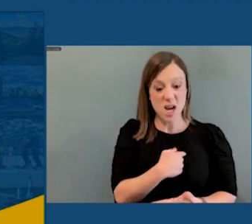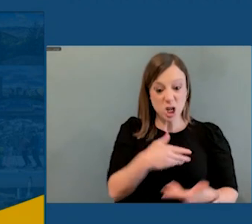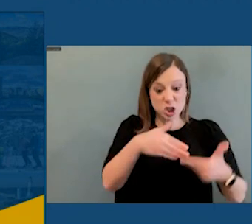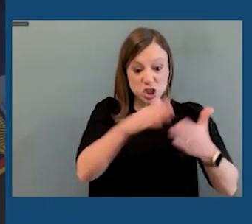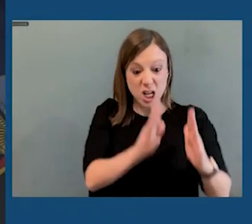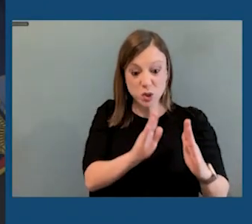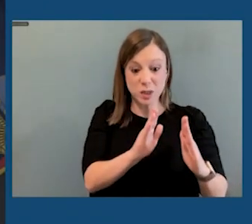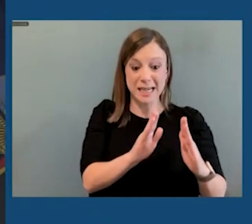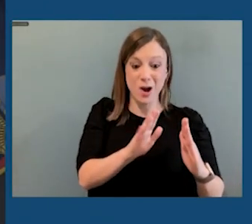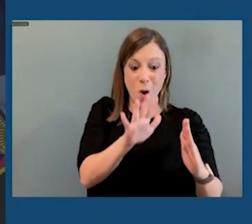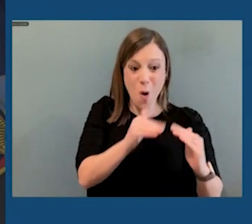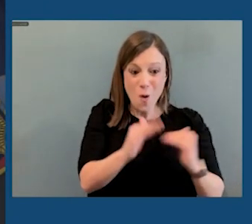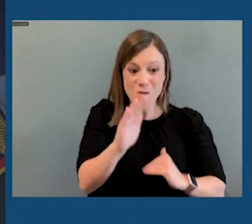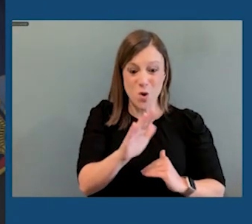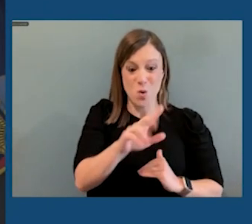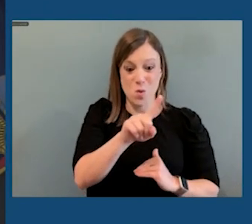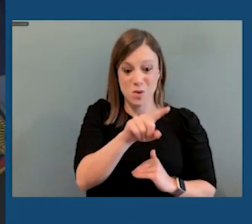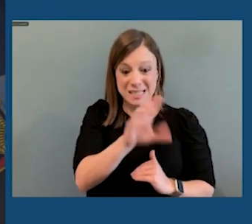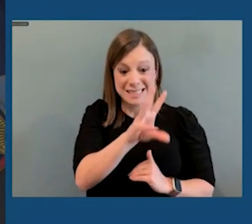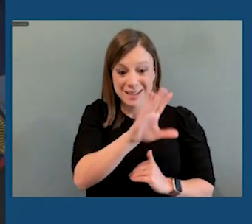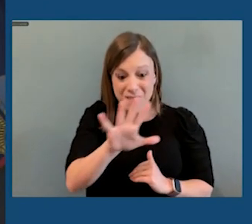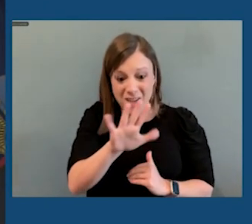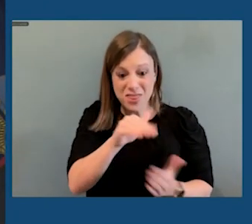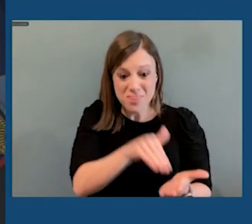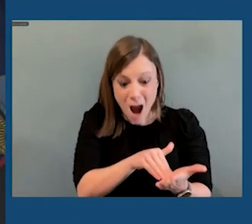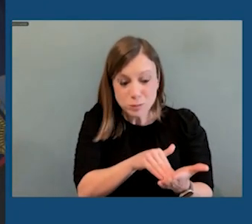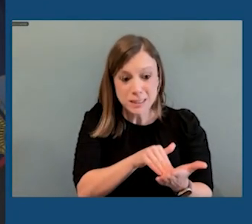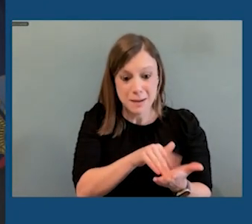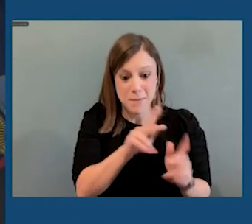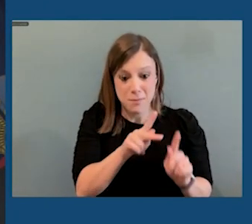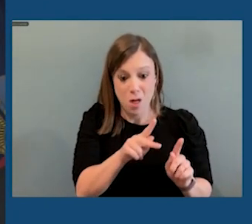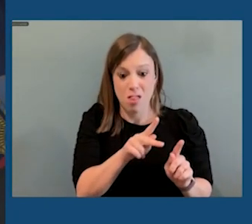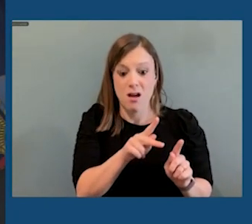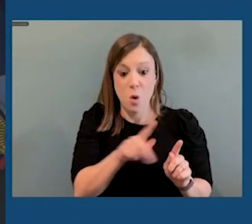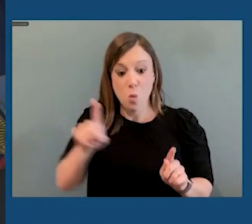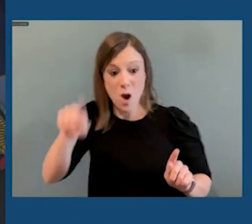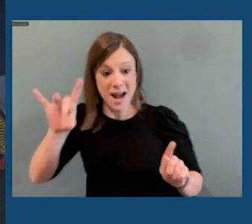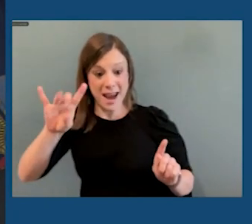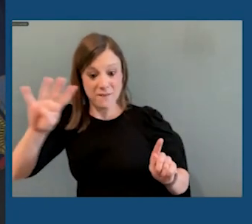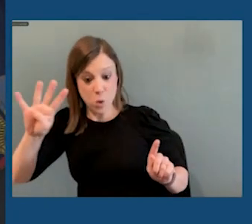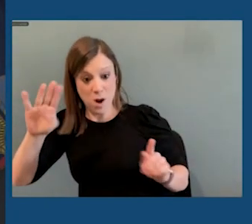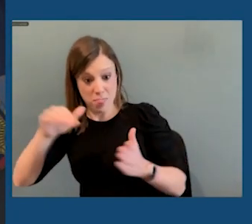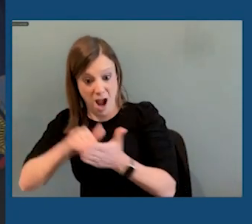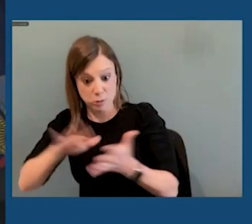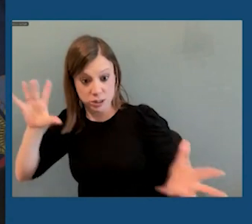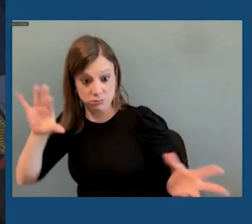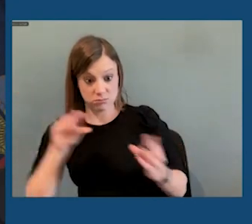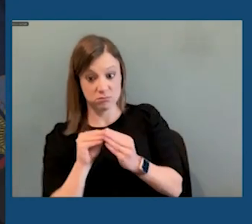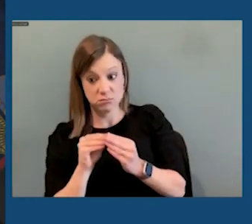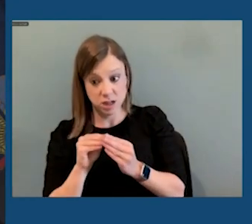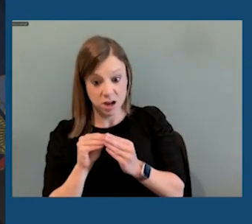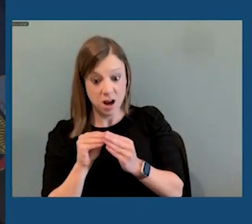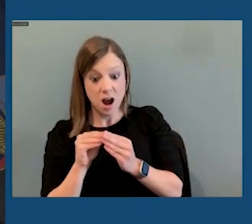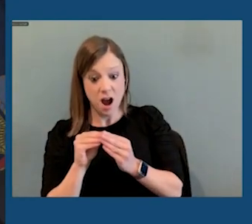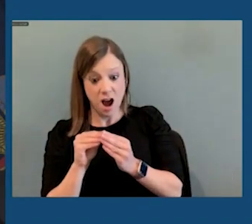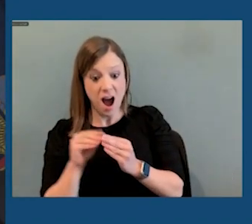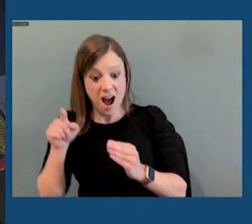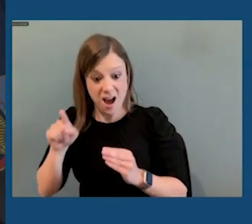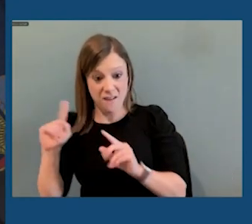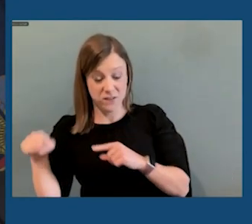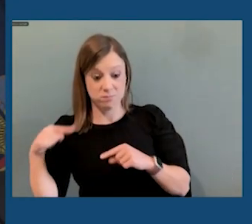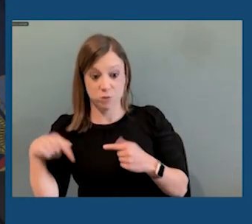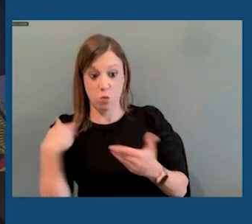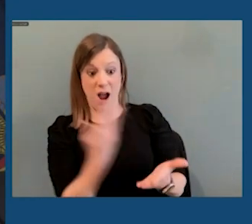184,000 have come to New York over the last 2 years. I've said all along, it's up to the federal government to address